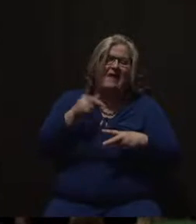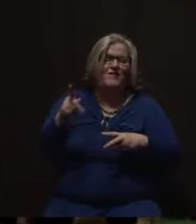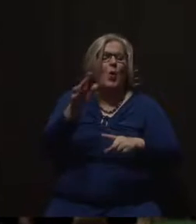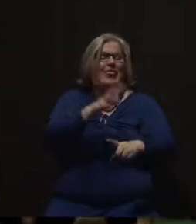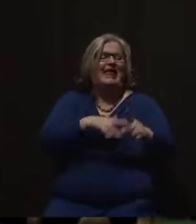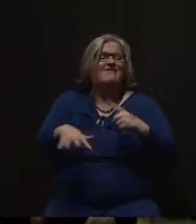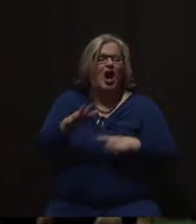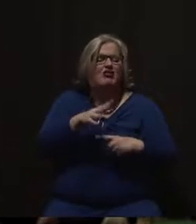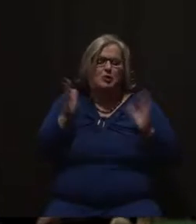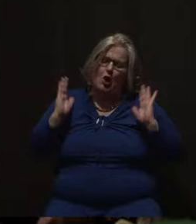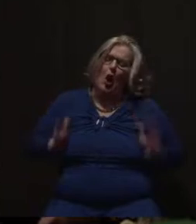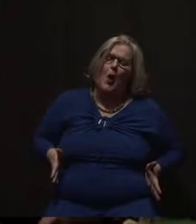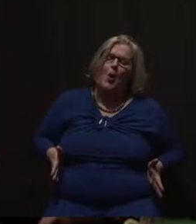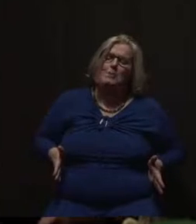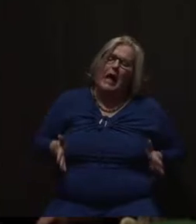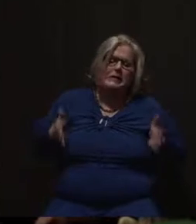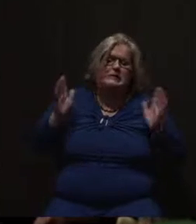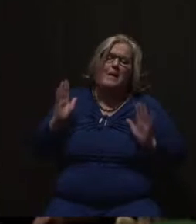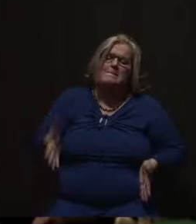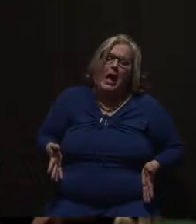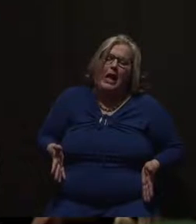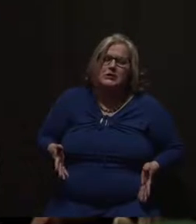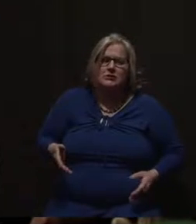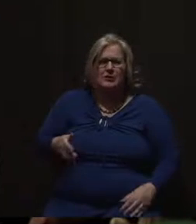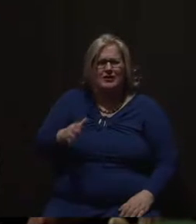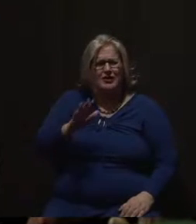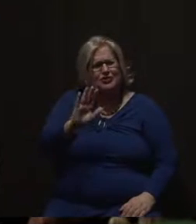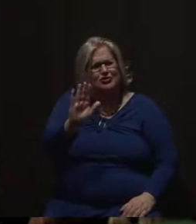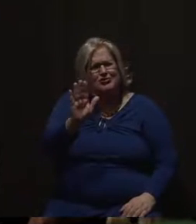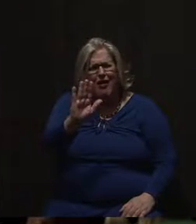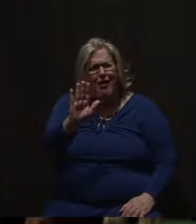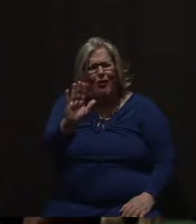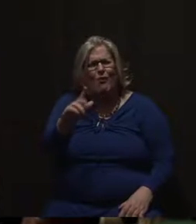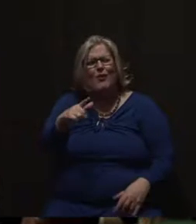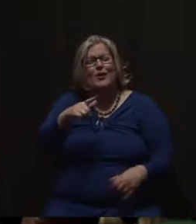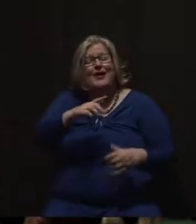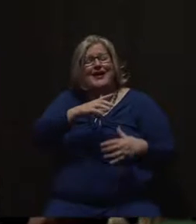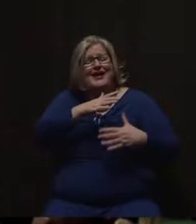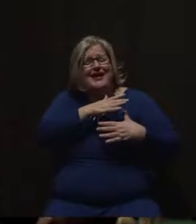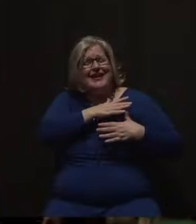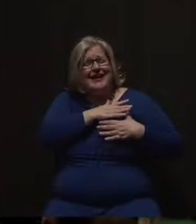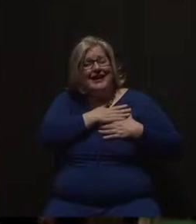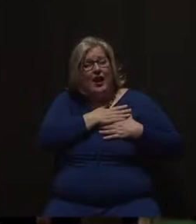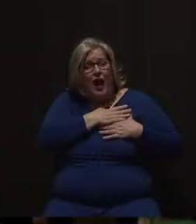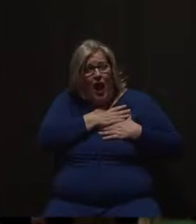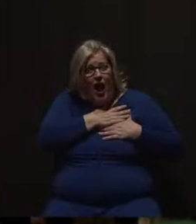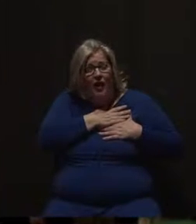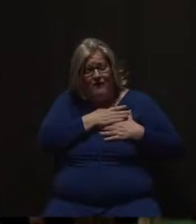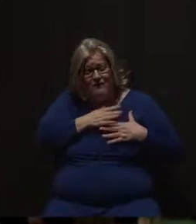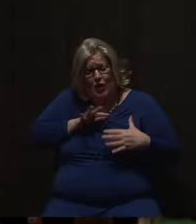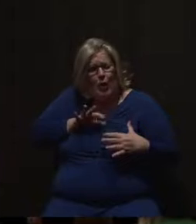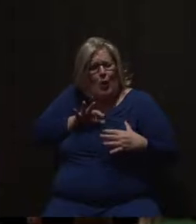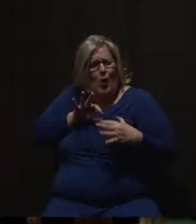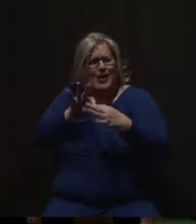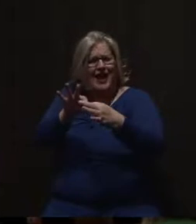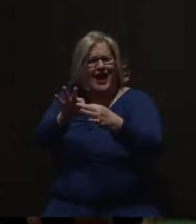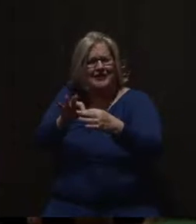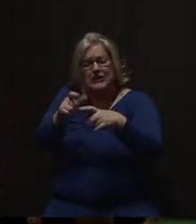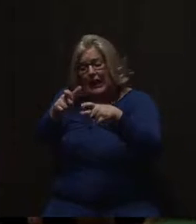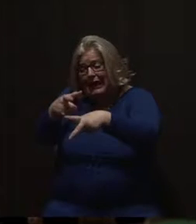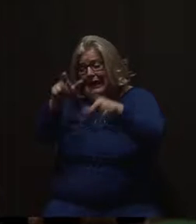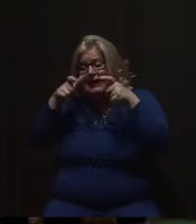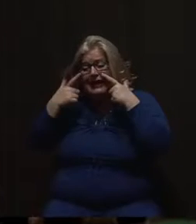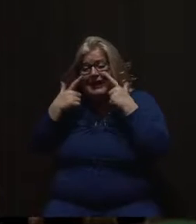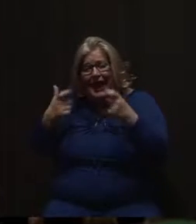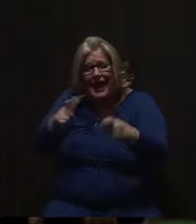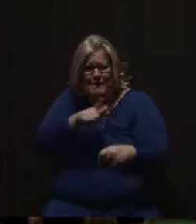a different idea. So caring out of a feeling of connection, of love, of... And